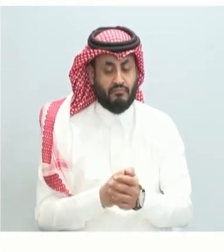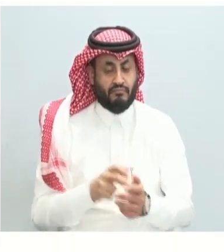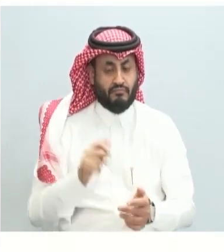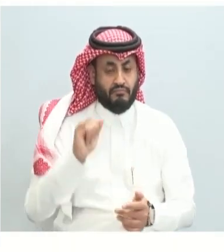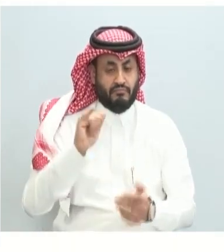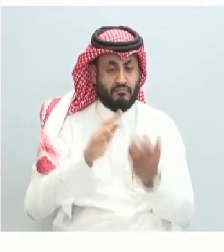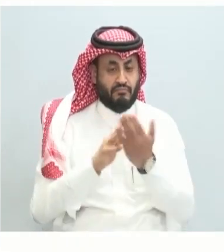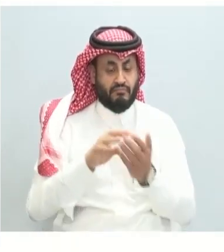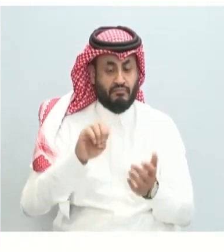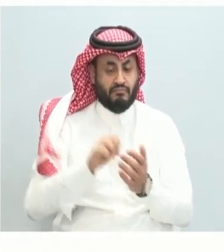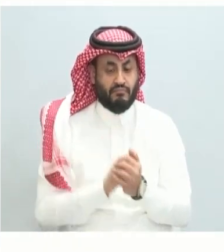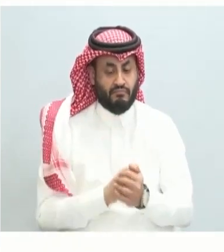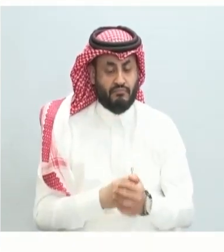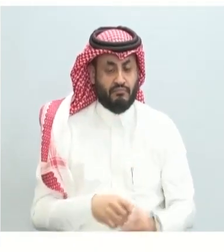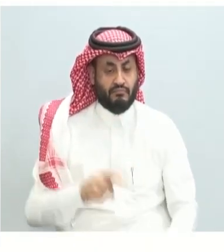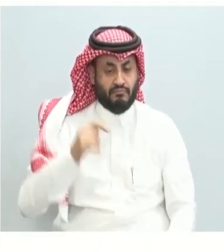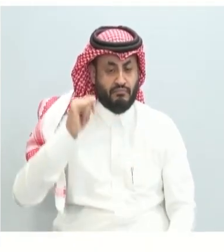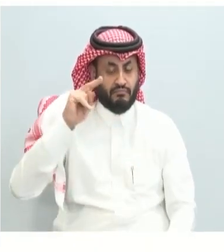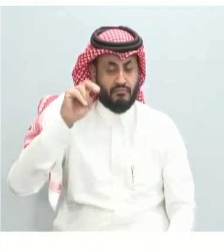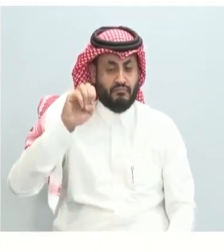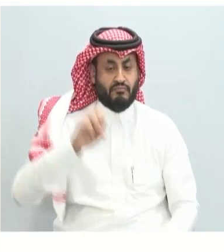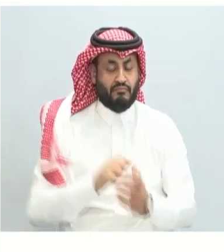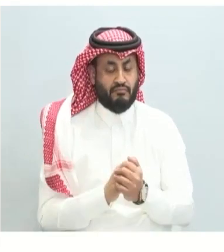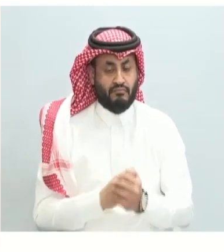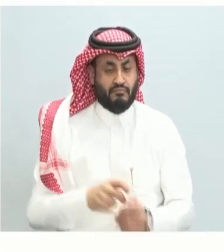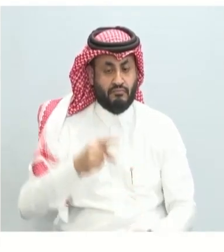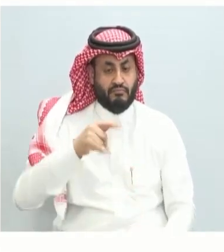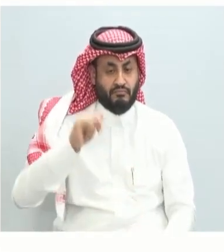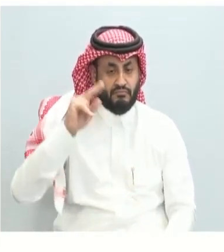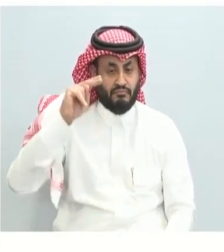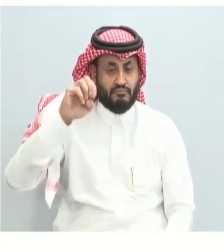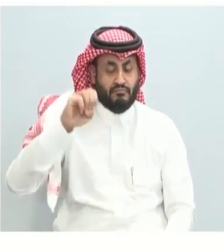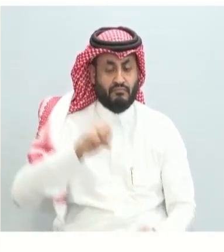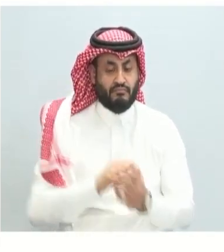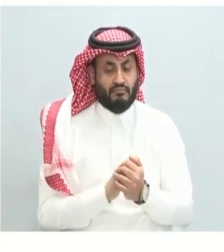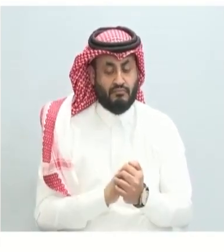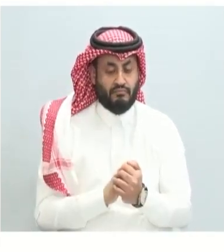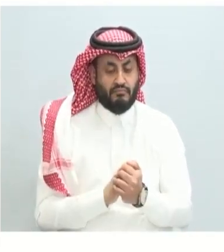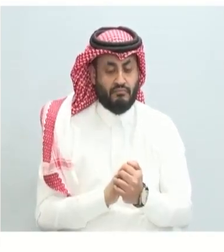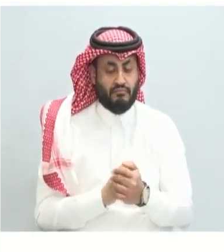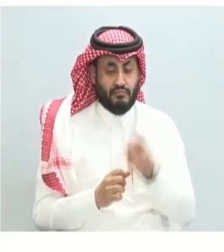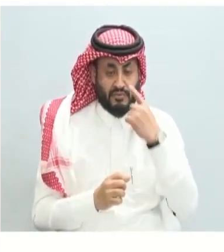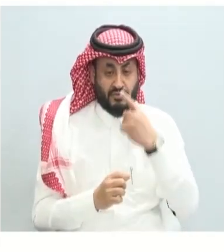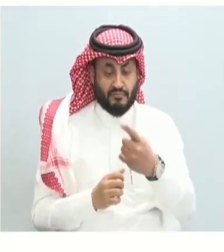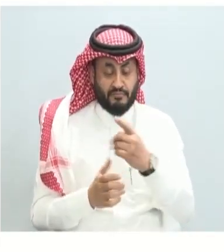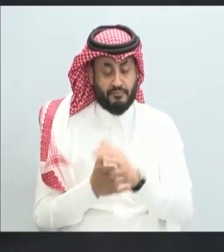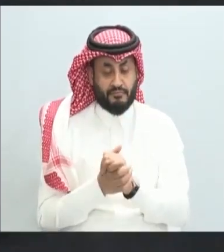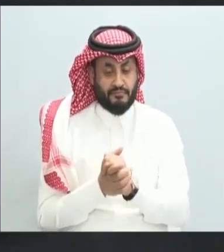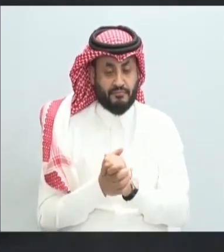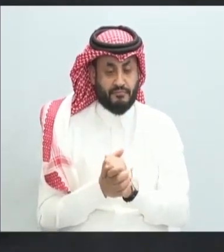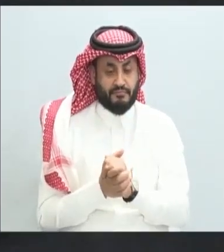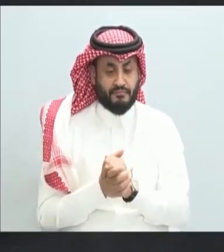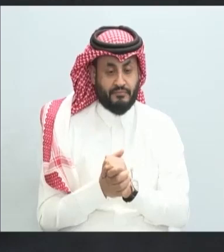IE as in pine, pine. So we see here that when